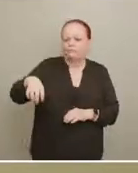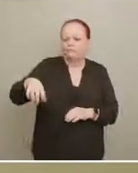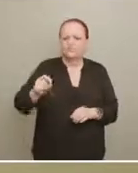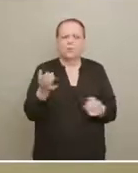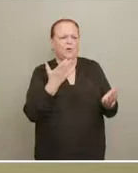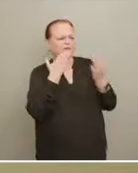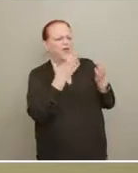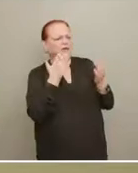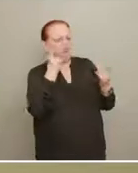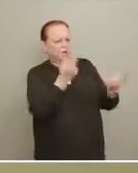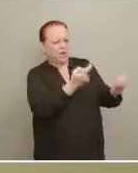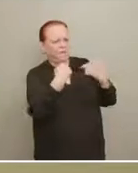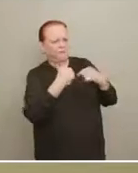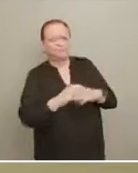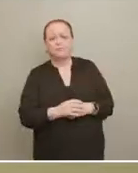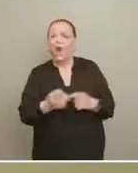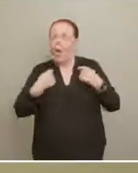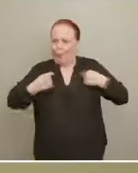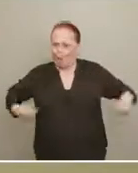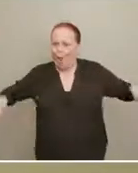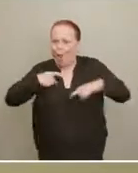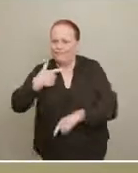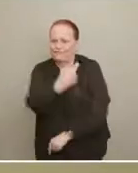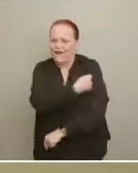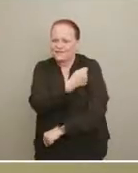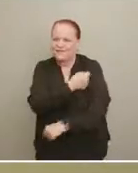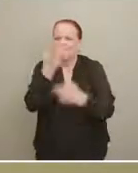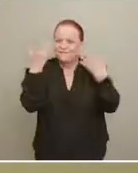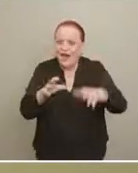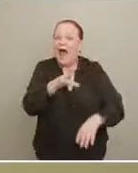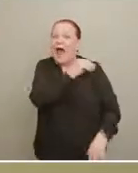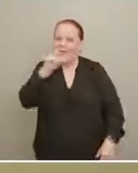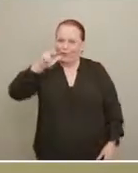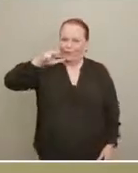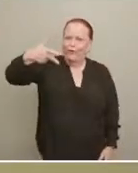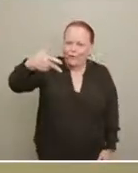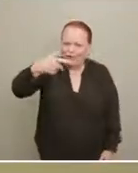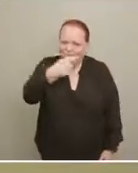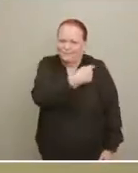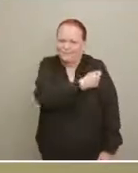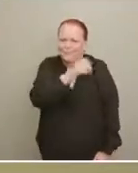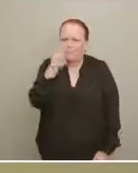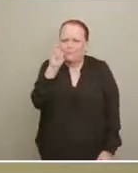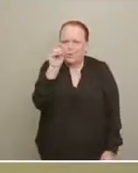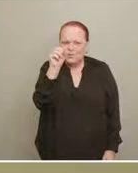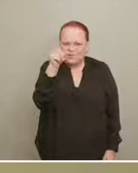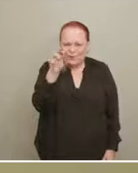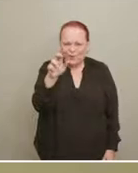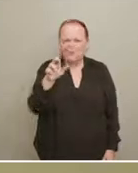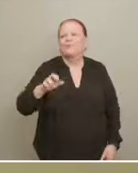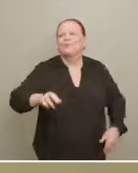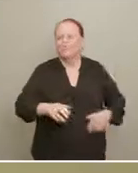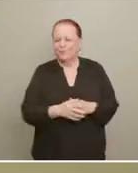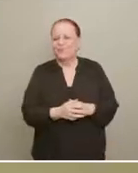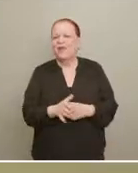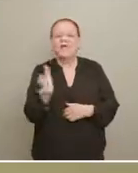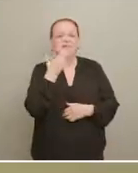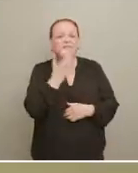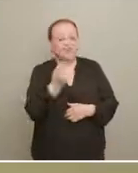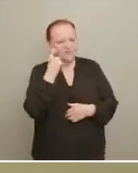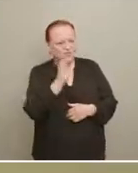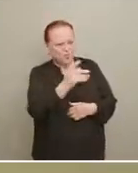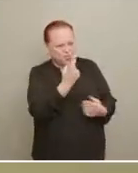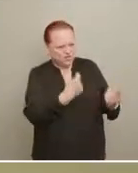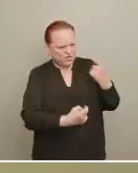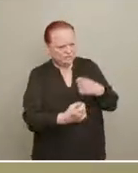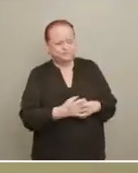here. And we're all vaccinated. And boosted. So thank you. And thanks for the question. You